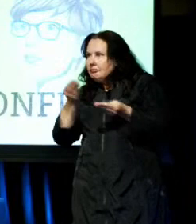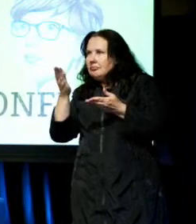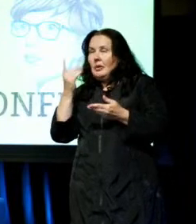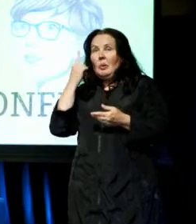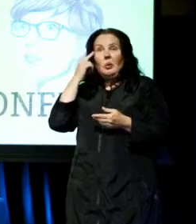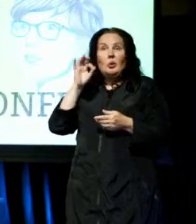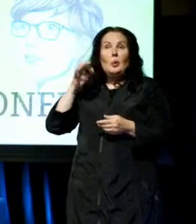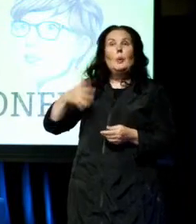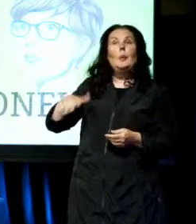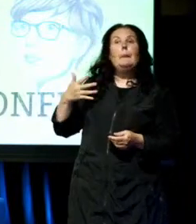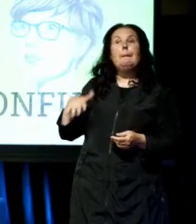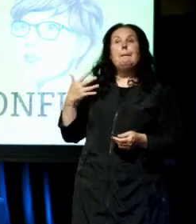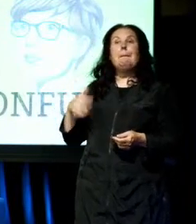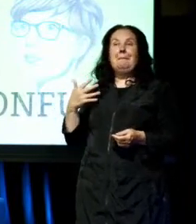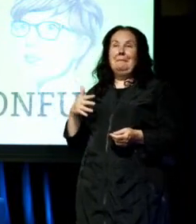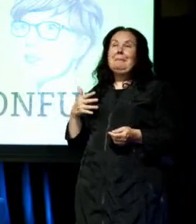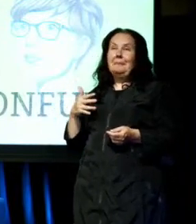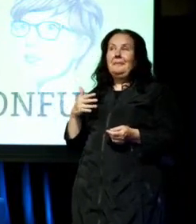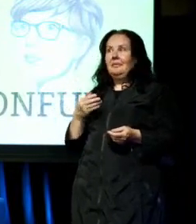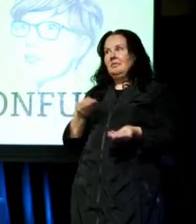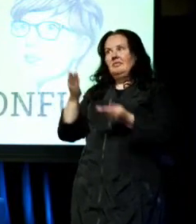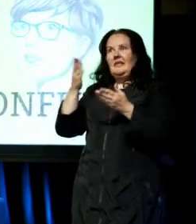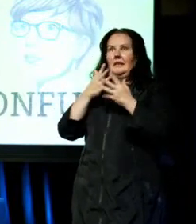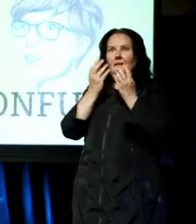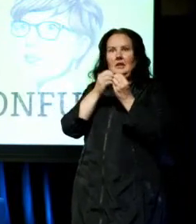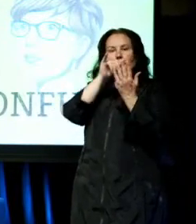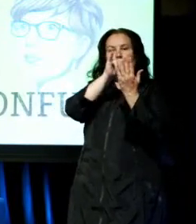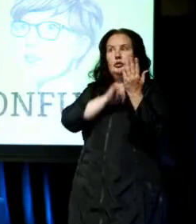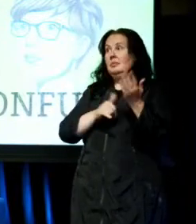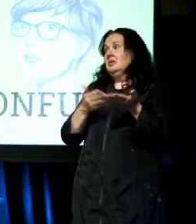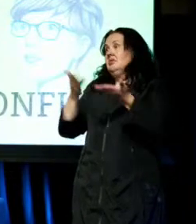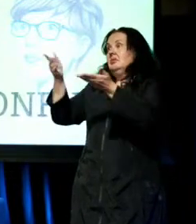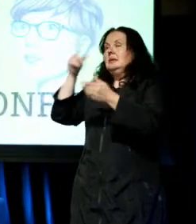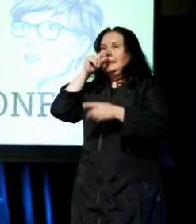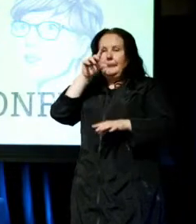well, it can't hurt to send them the whole thing and say, take what you will.